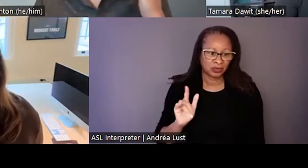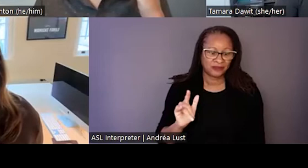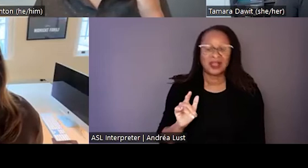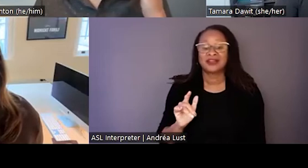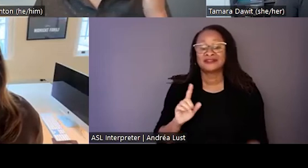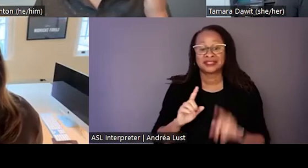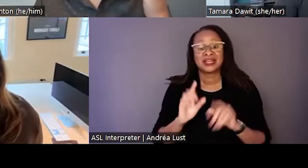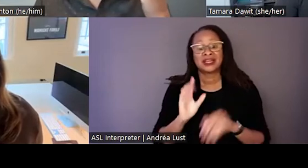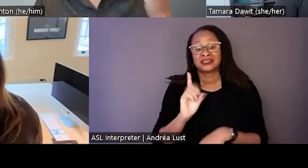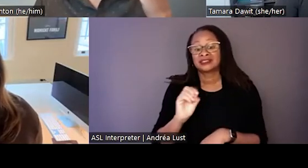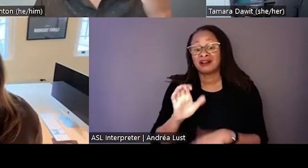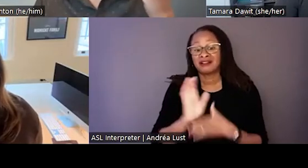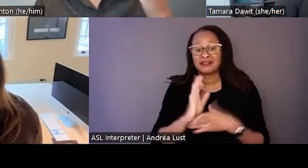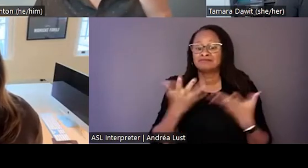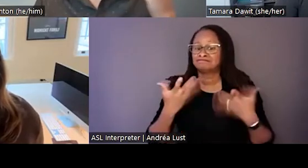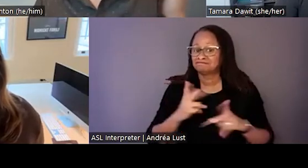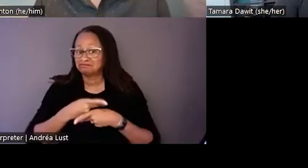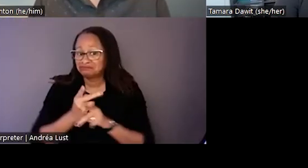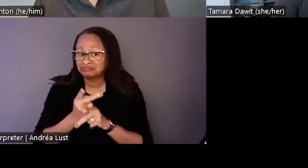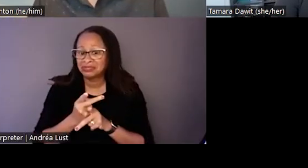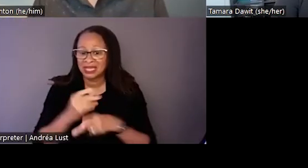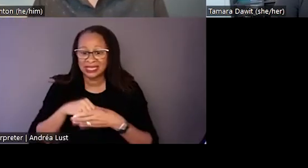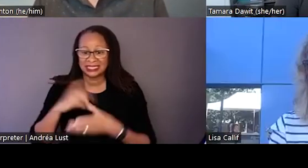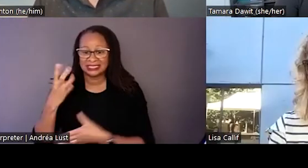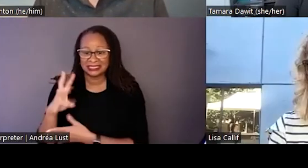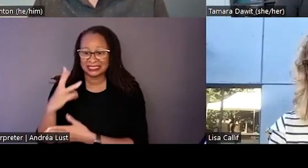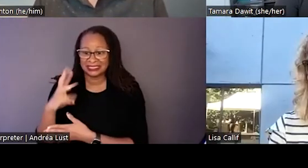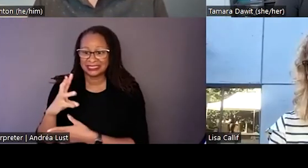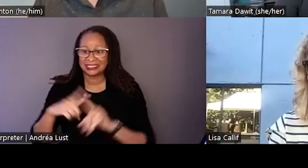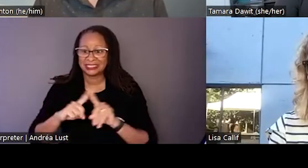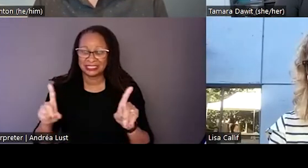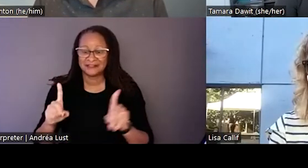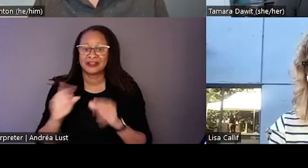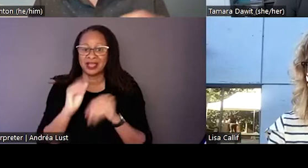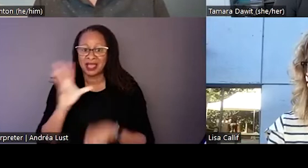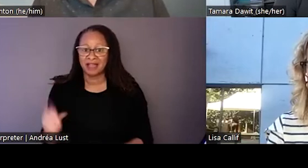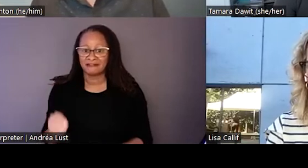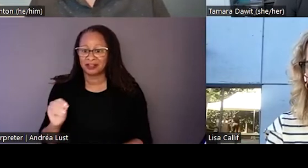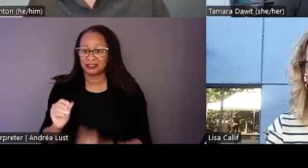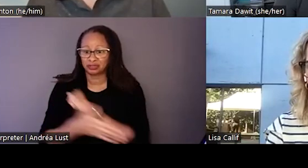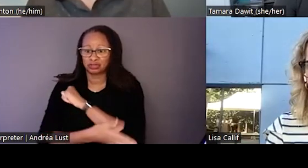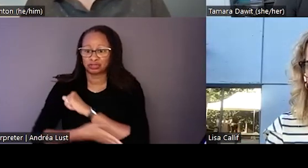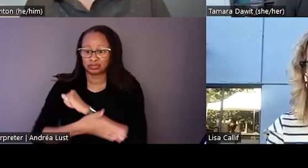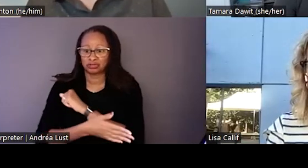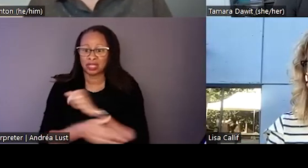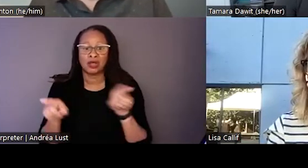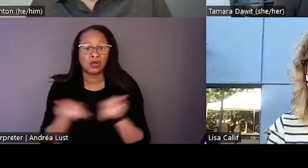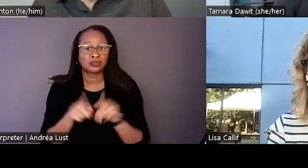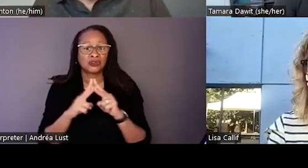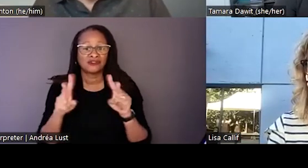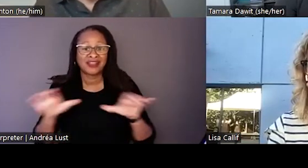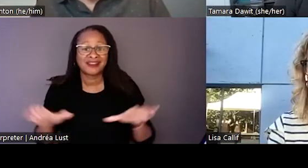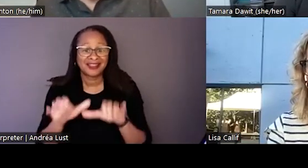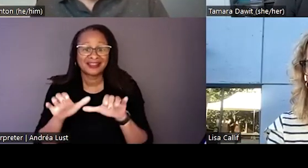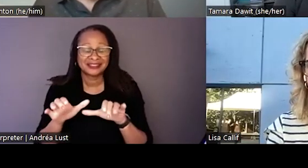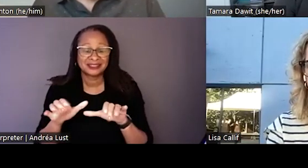documentary films that has been produced in 16 different African countries. She's also quite active in the different